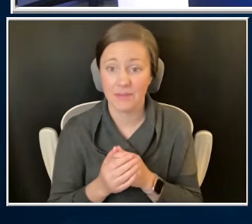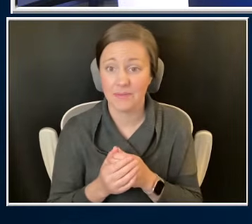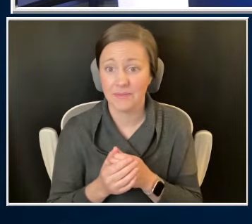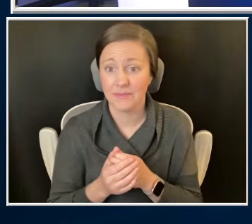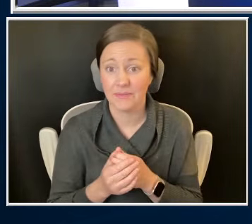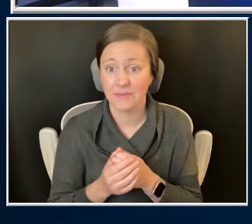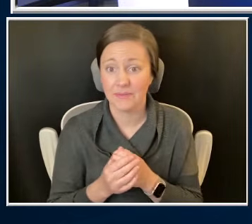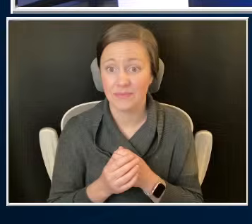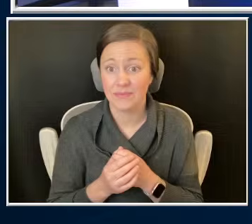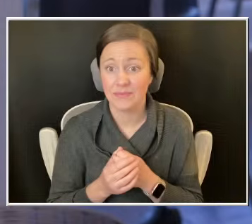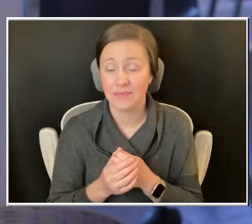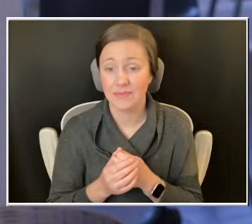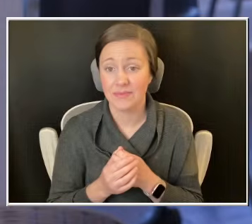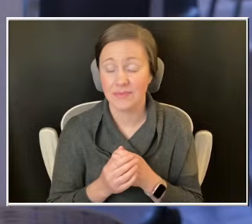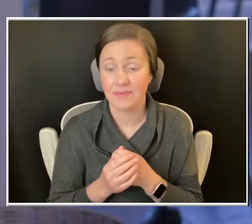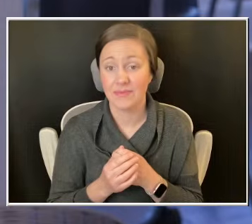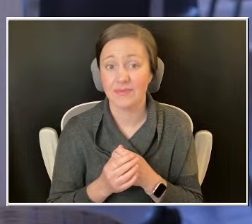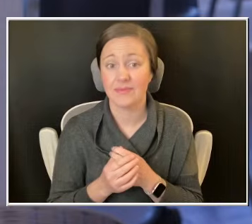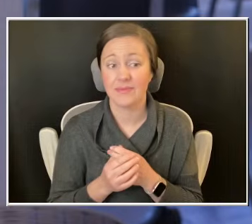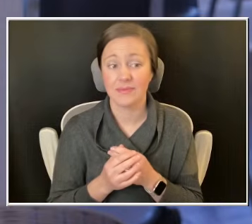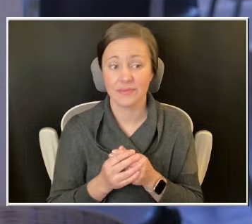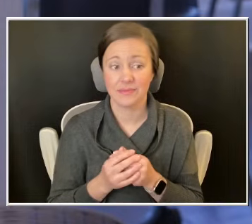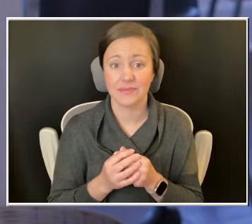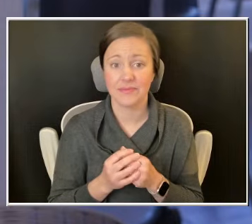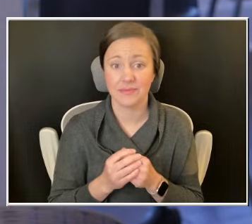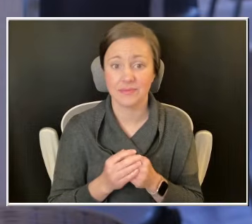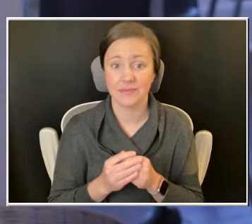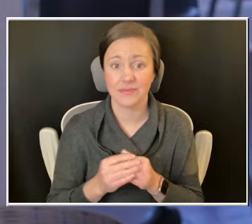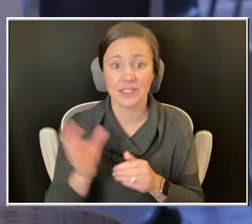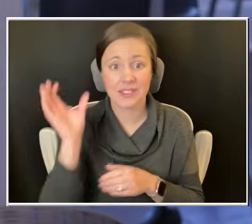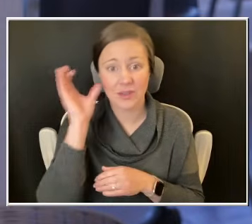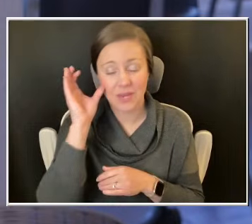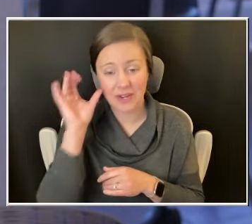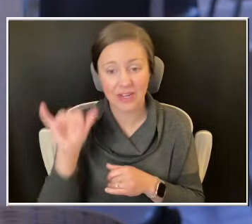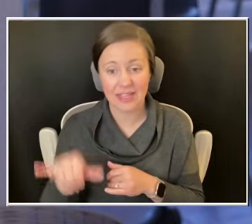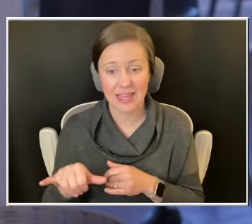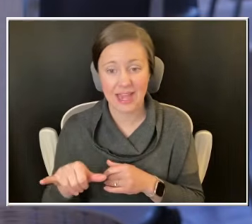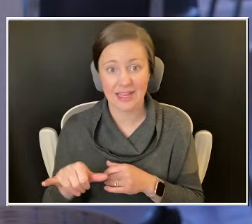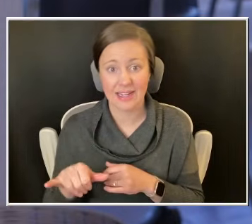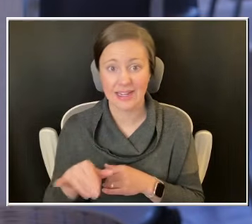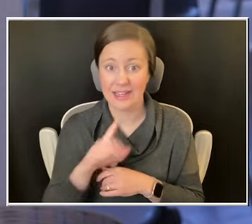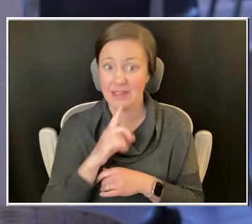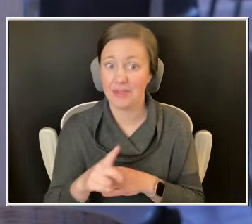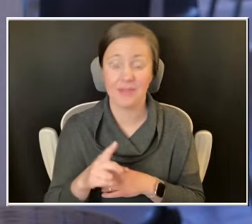Well, that's, just hearing that is incredible.